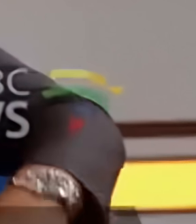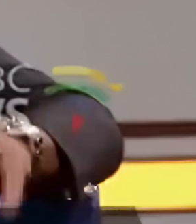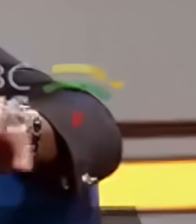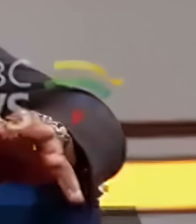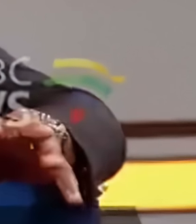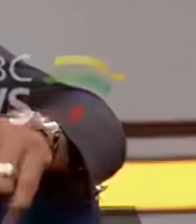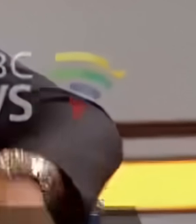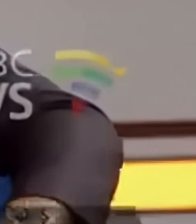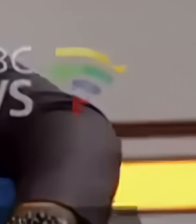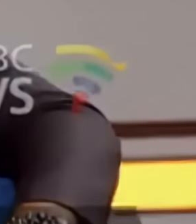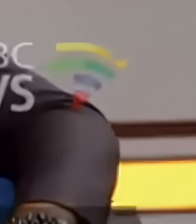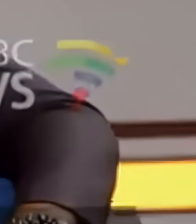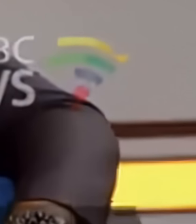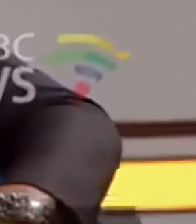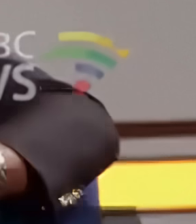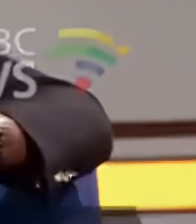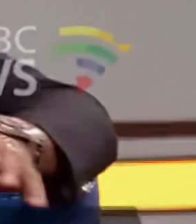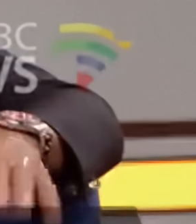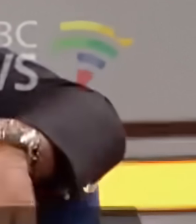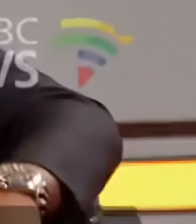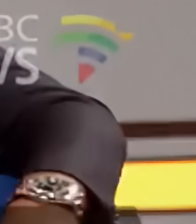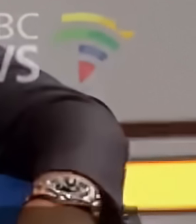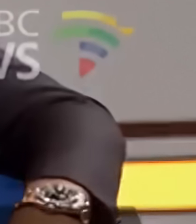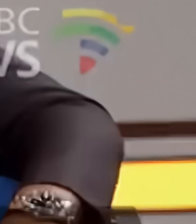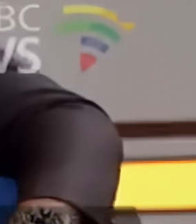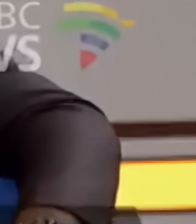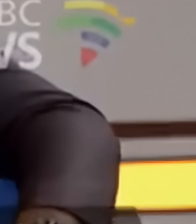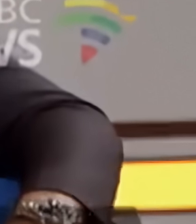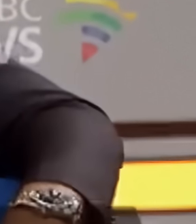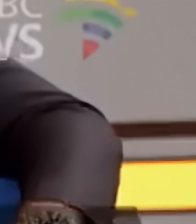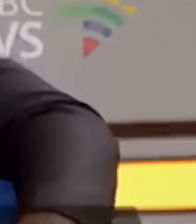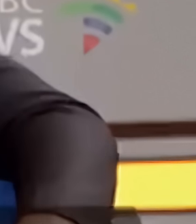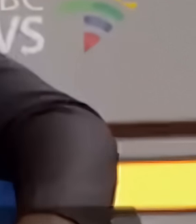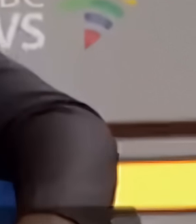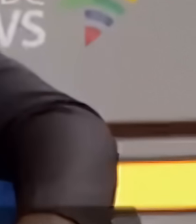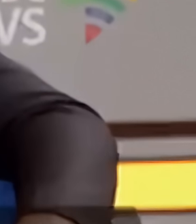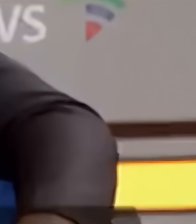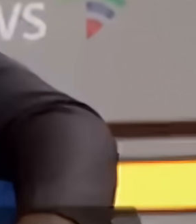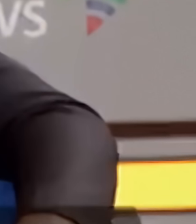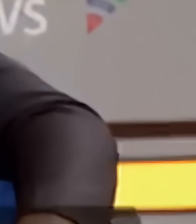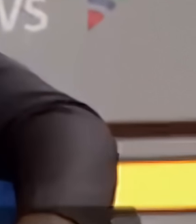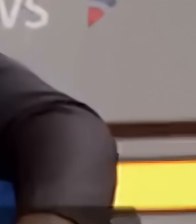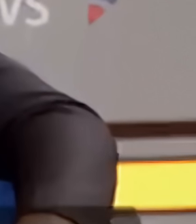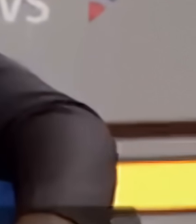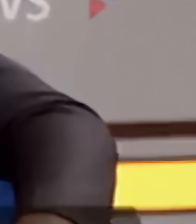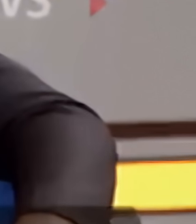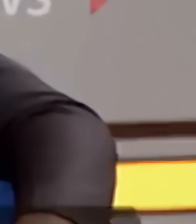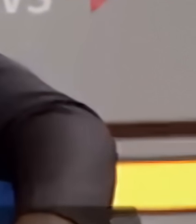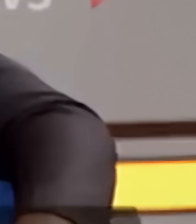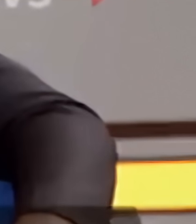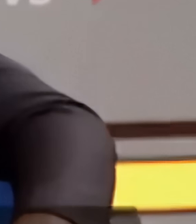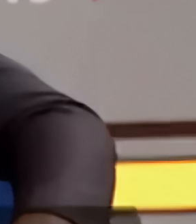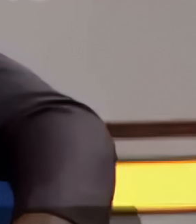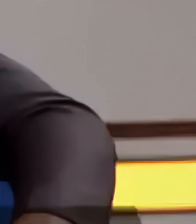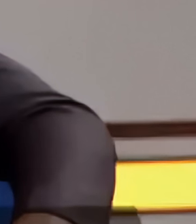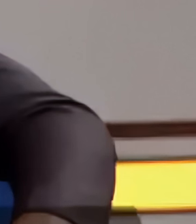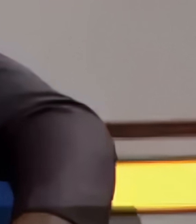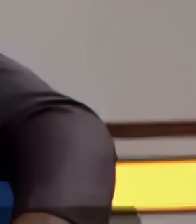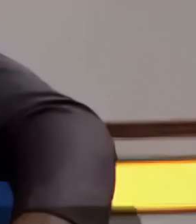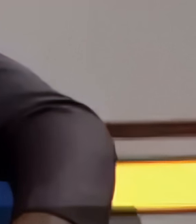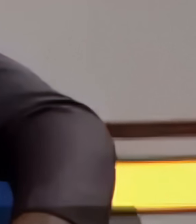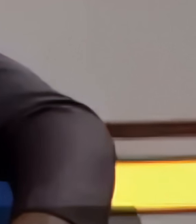finally agree, okay, you can take this, we will take that, we'll take this, and all of that. We go and recall